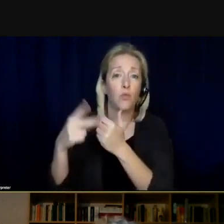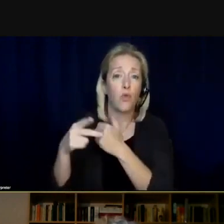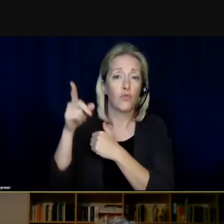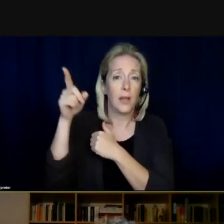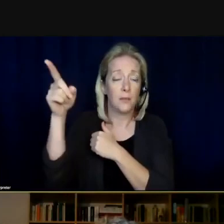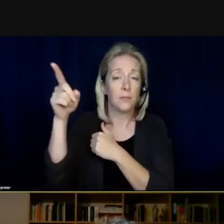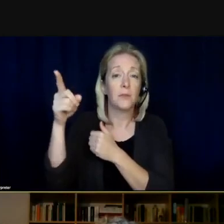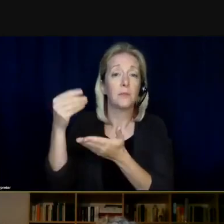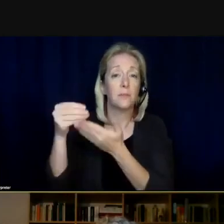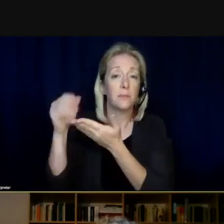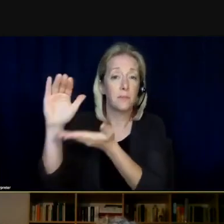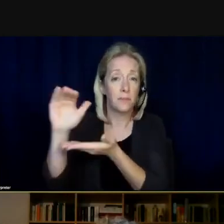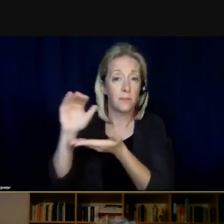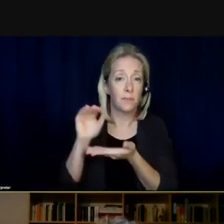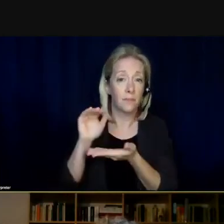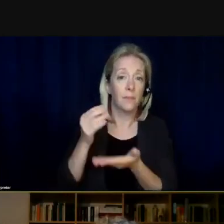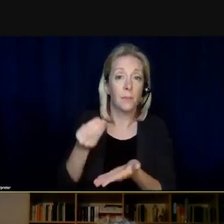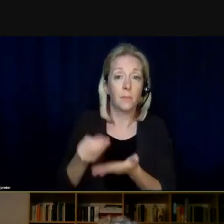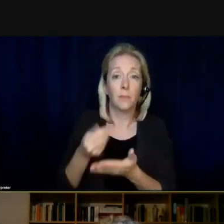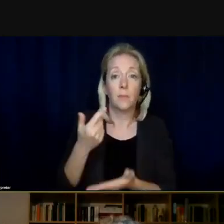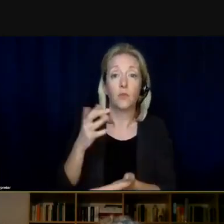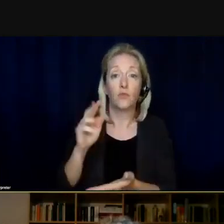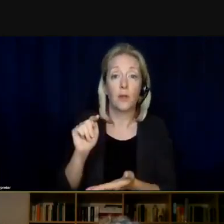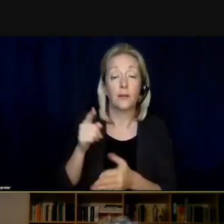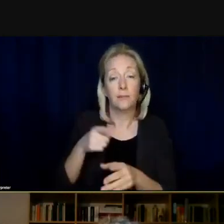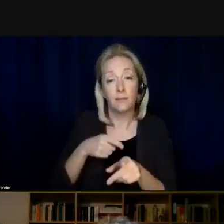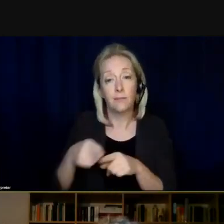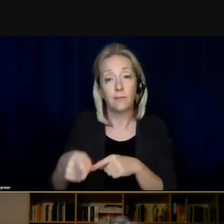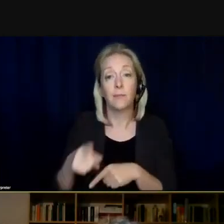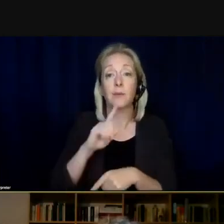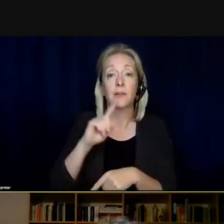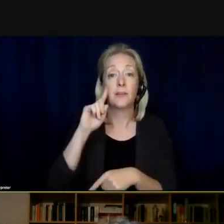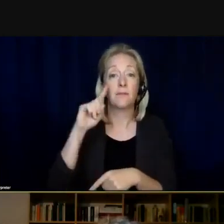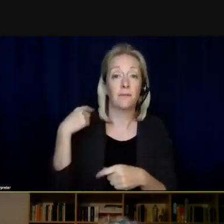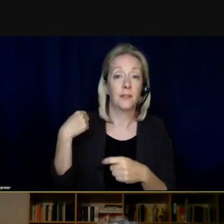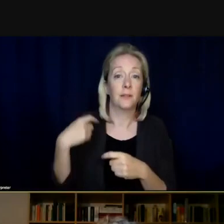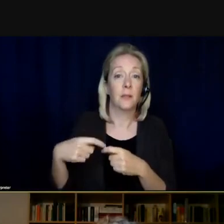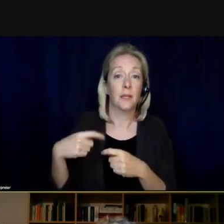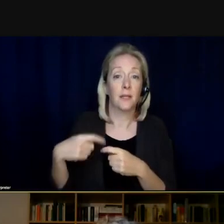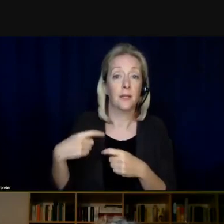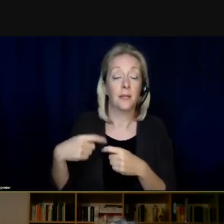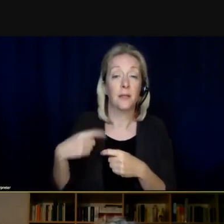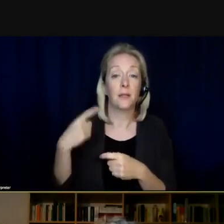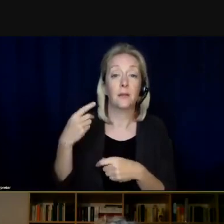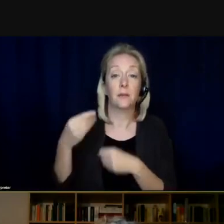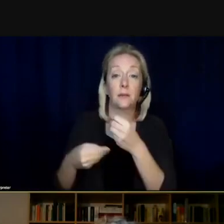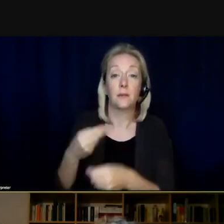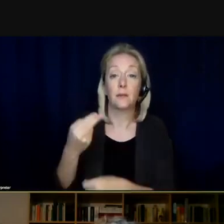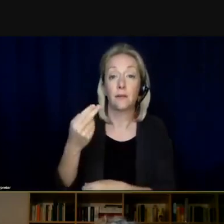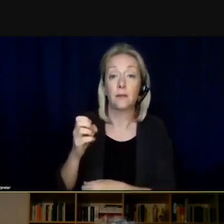deaf Hispanic heritage, and we took a lot of folk tales and